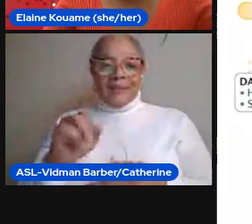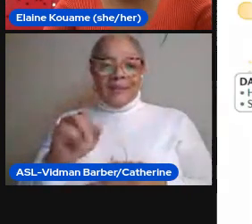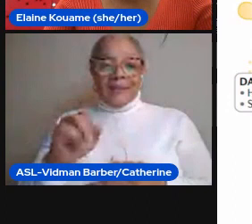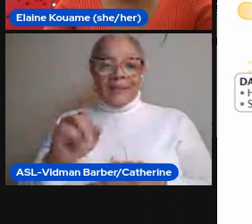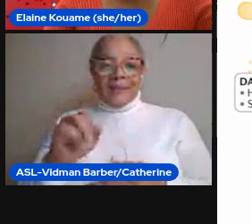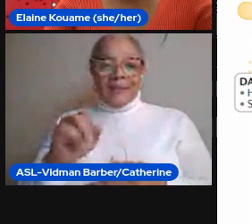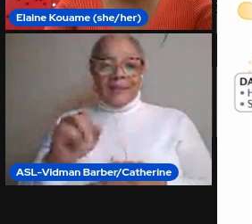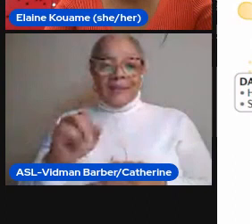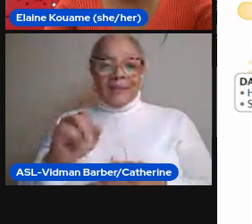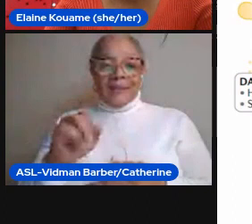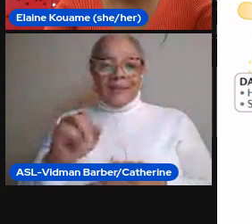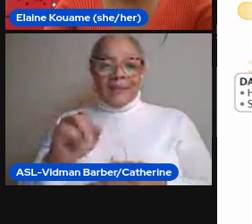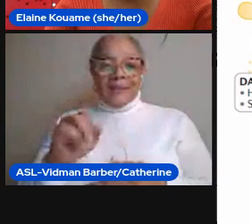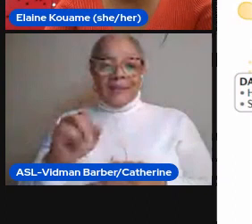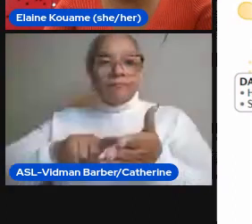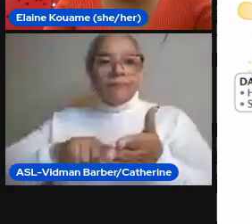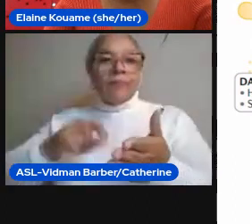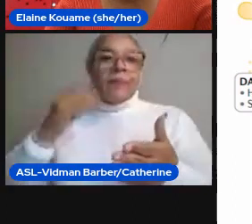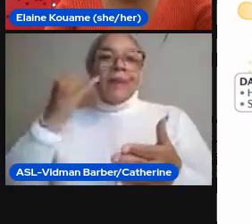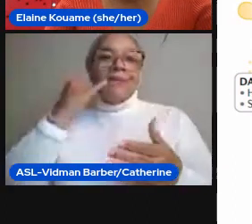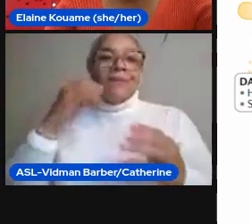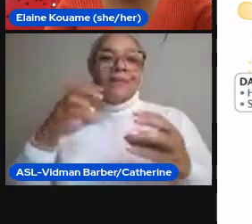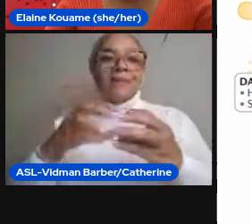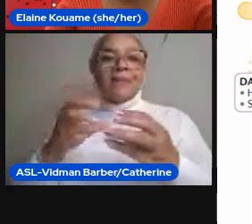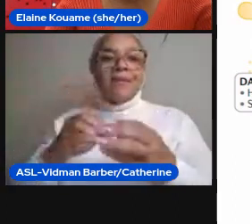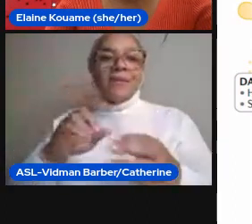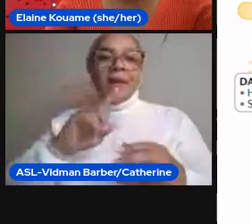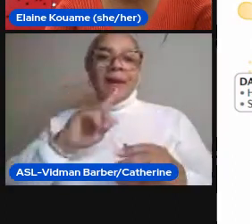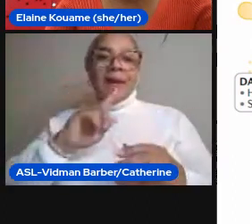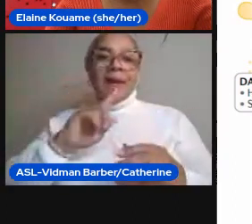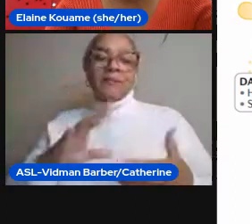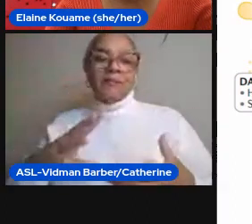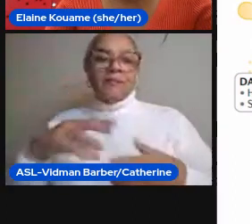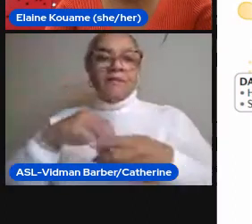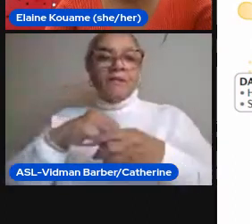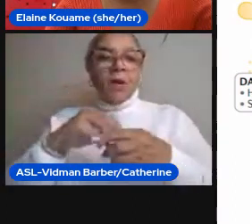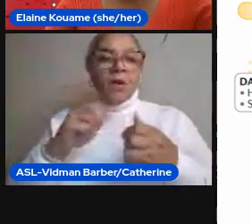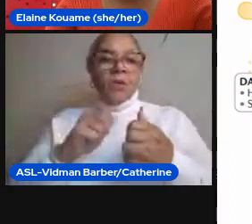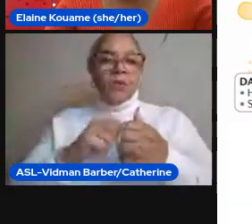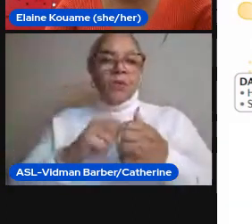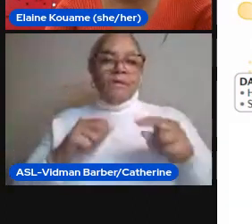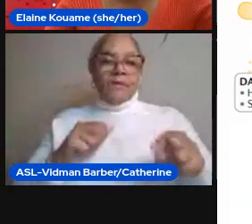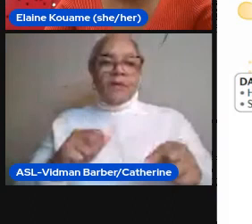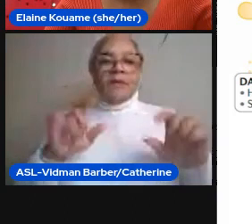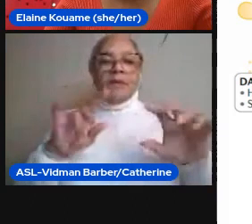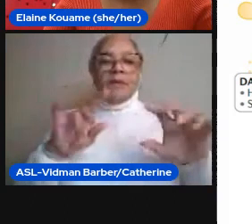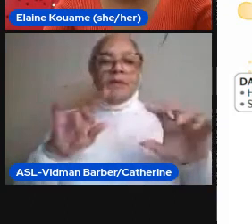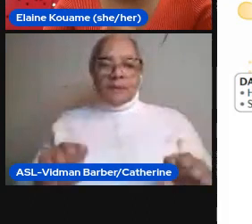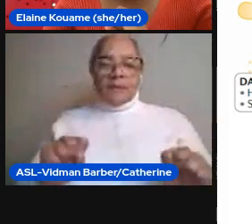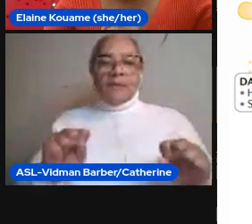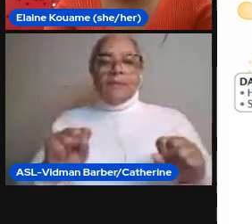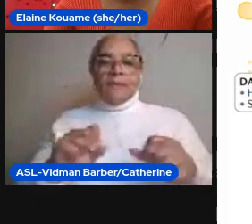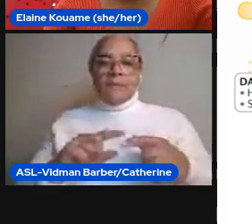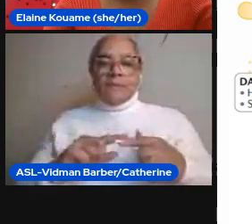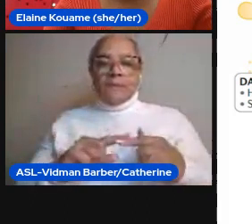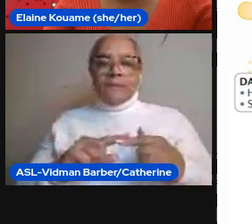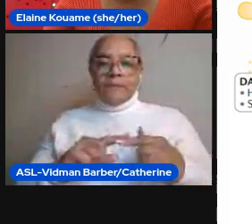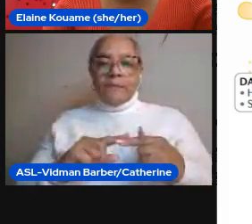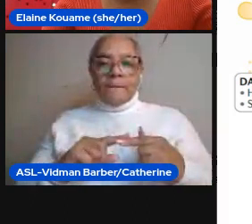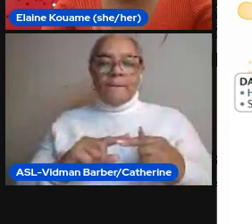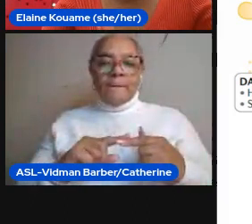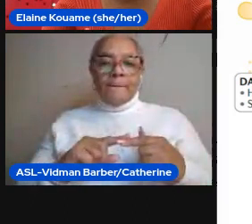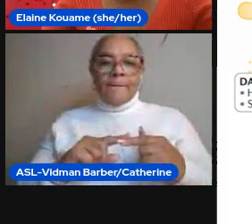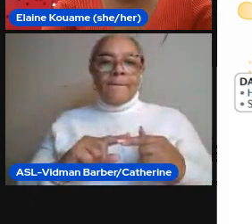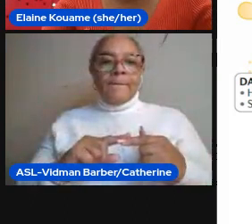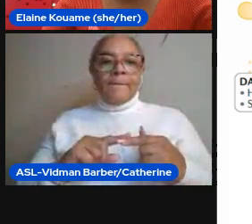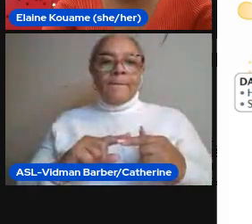investigate whether cell death actually played a role in this system. So just to orient